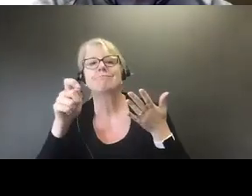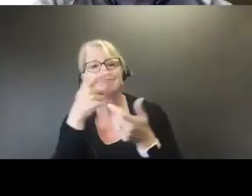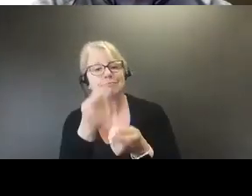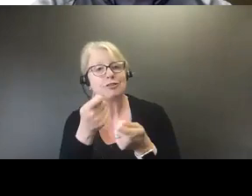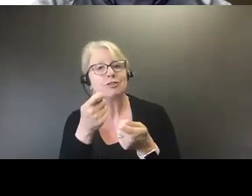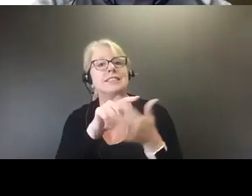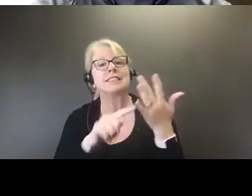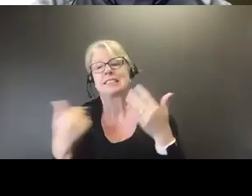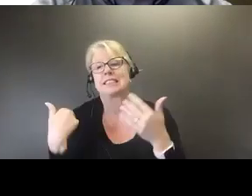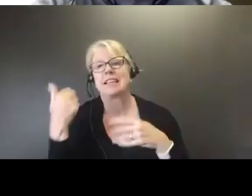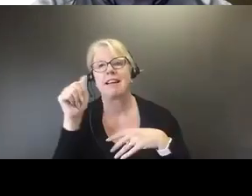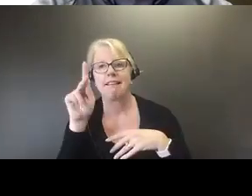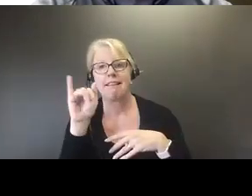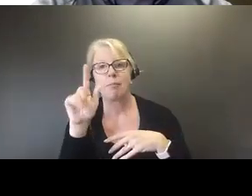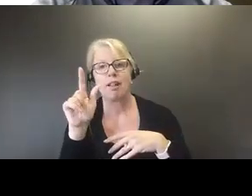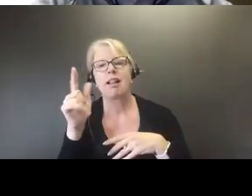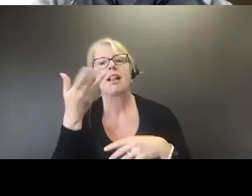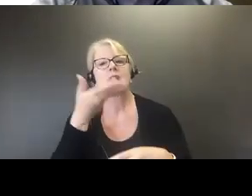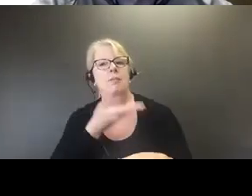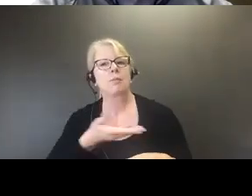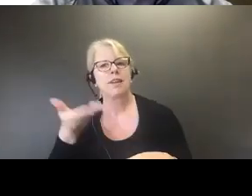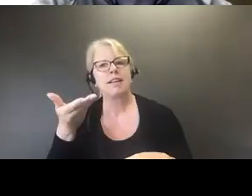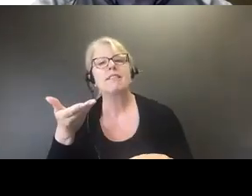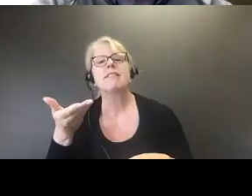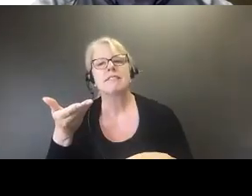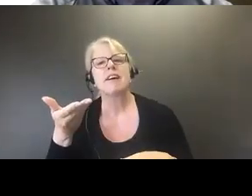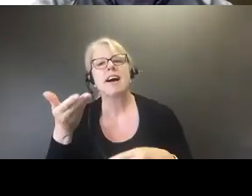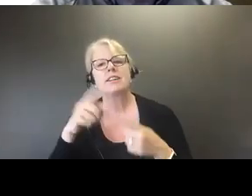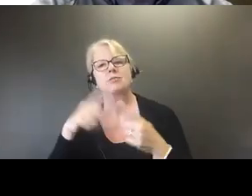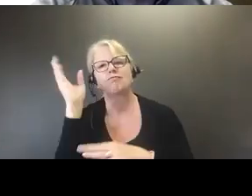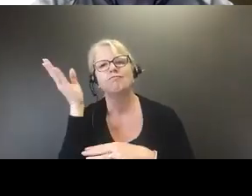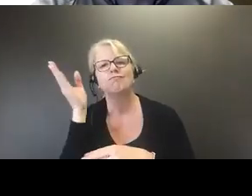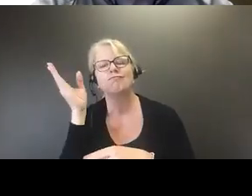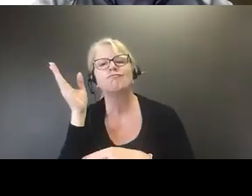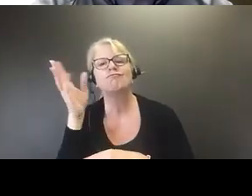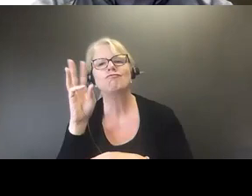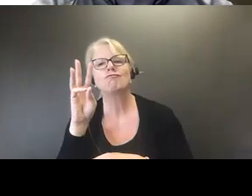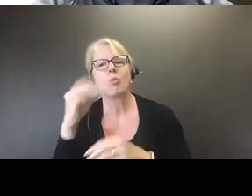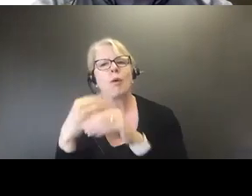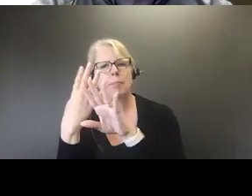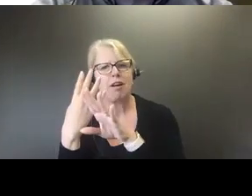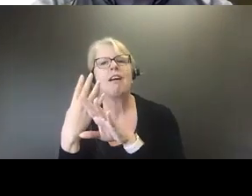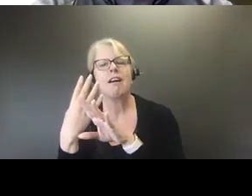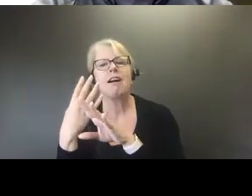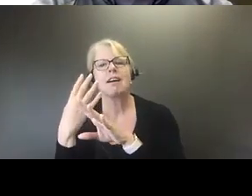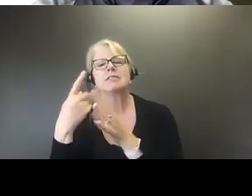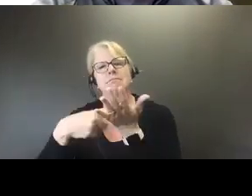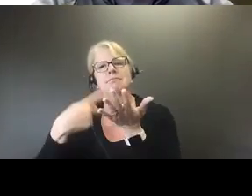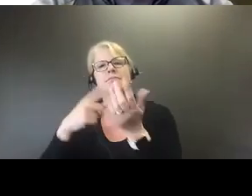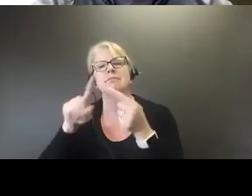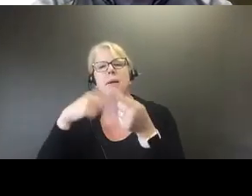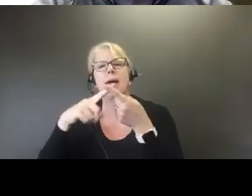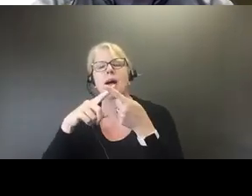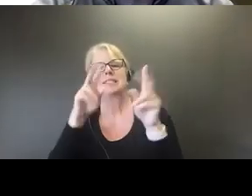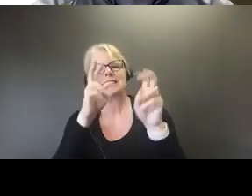April, we were invited to deliver a webinar to talk about the issues of social